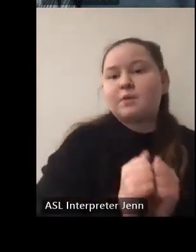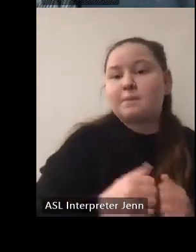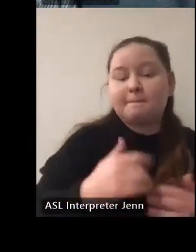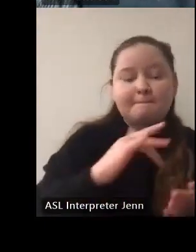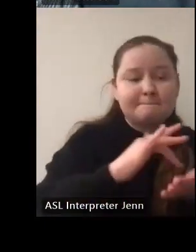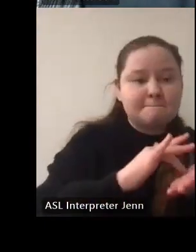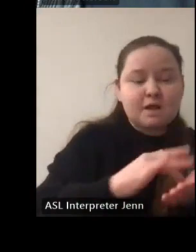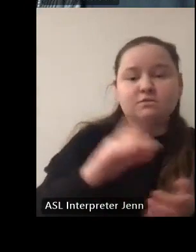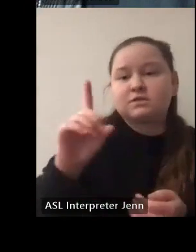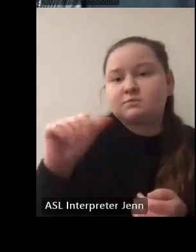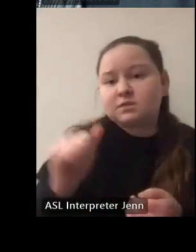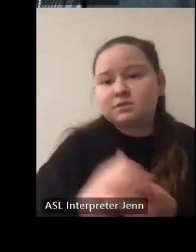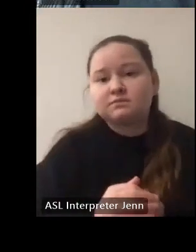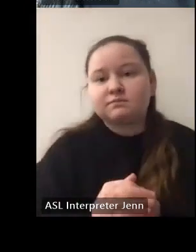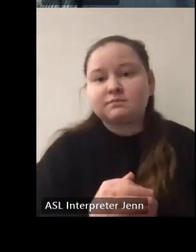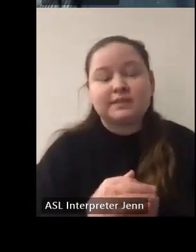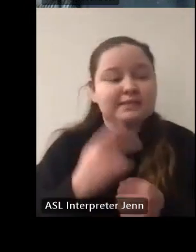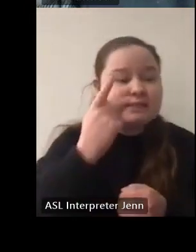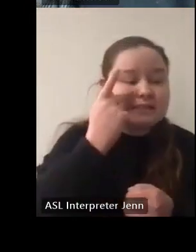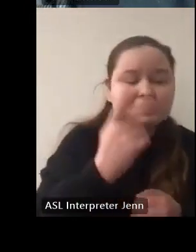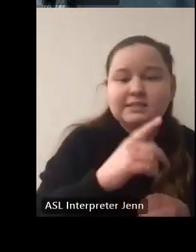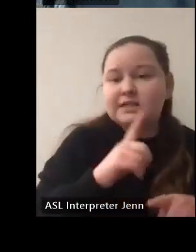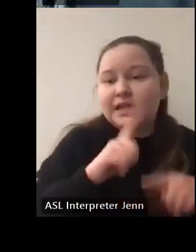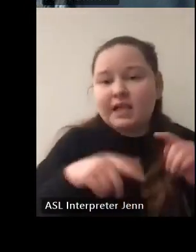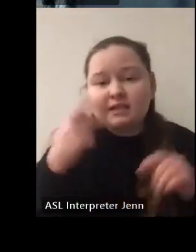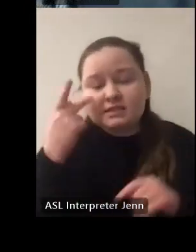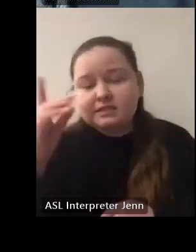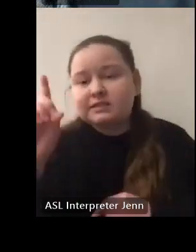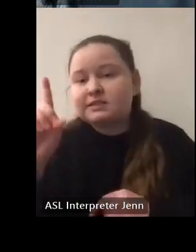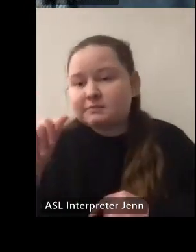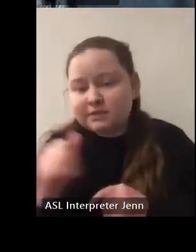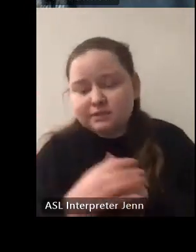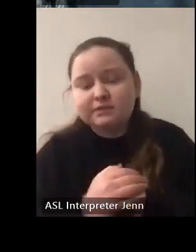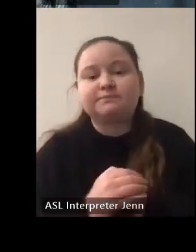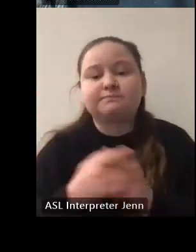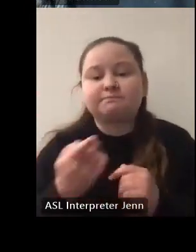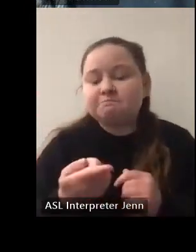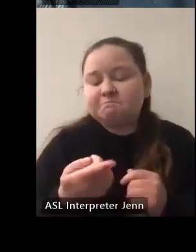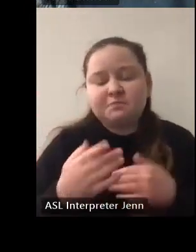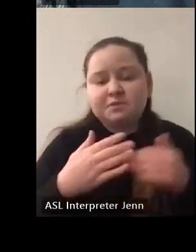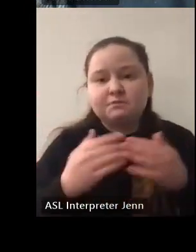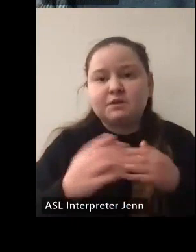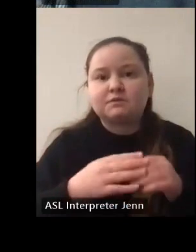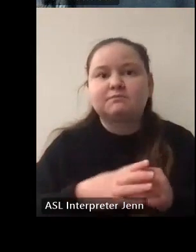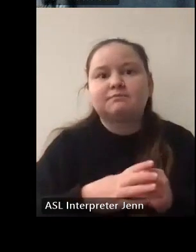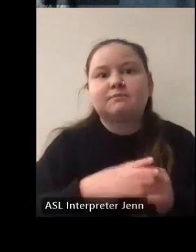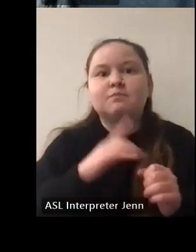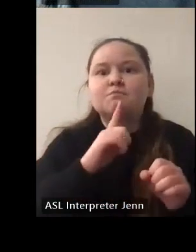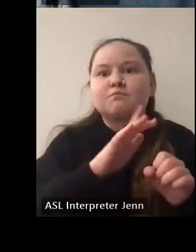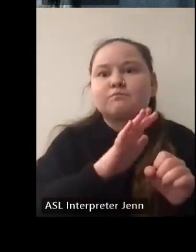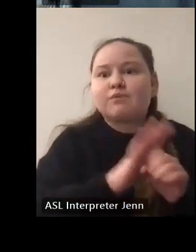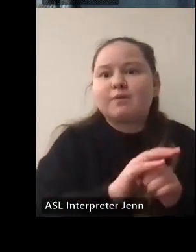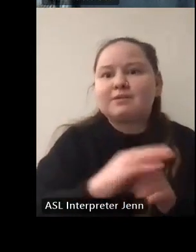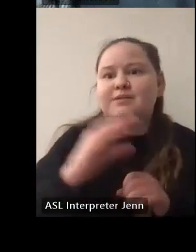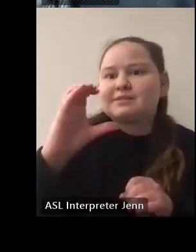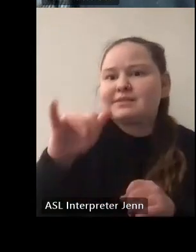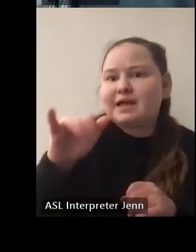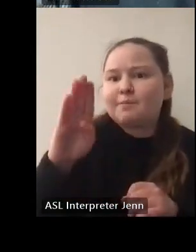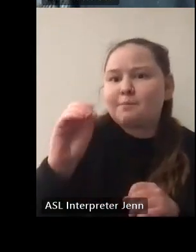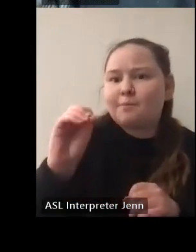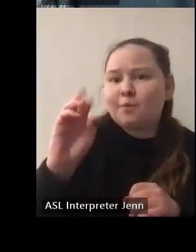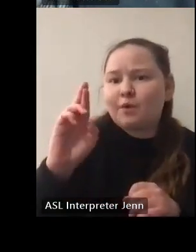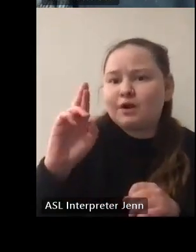measurable, visible or invisible, outed or not, the promises of a cyborg-like zoomed existence have been